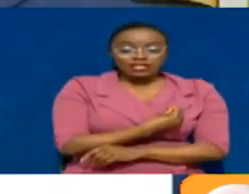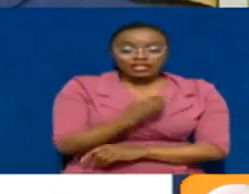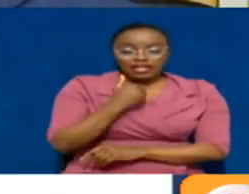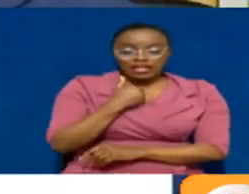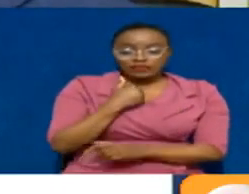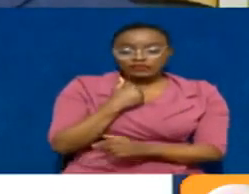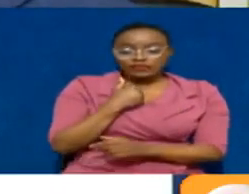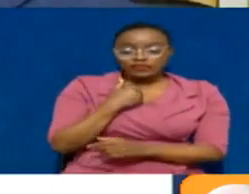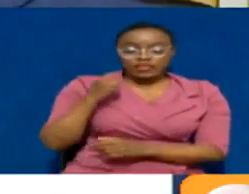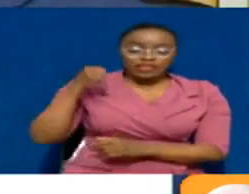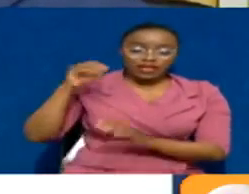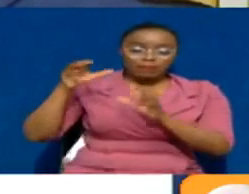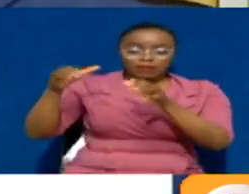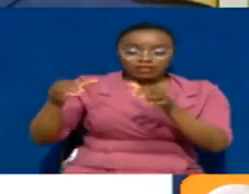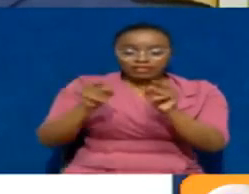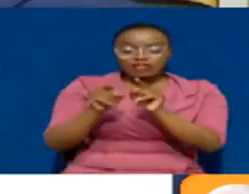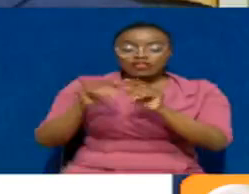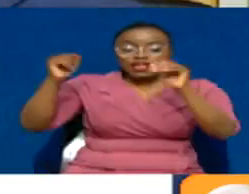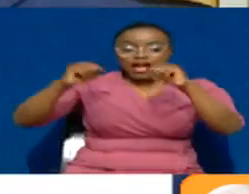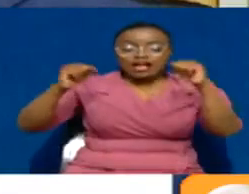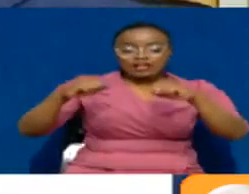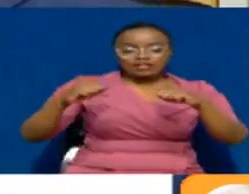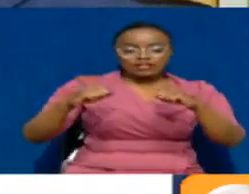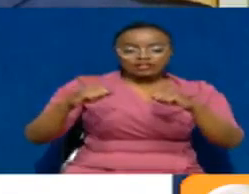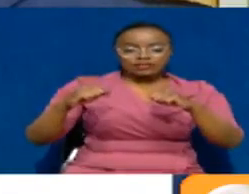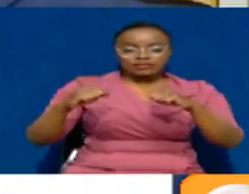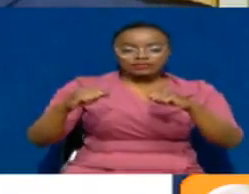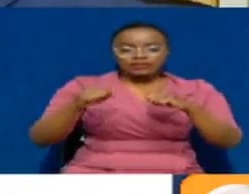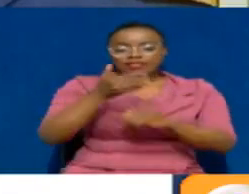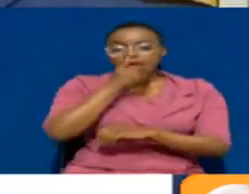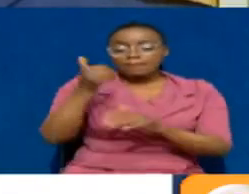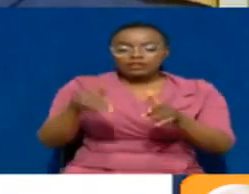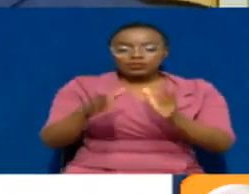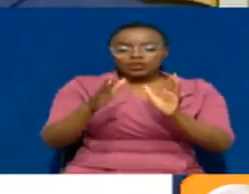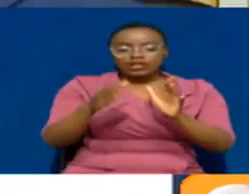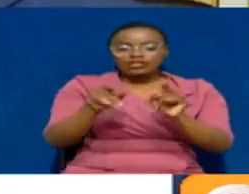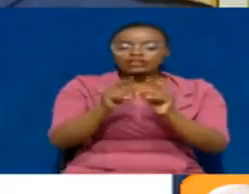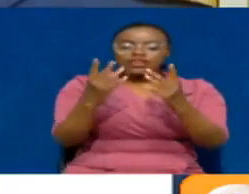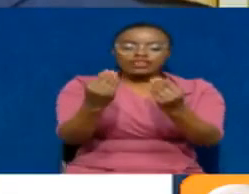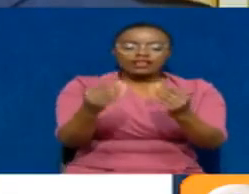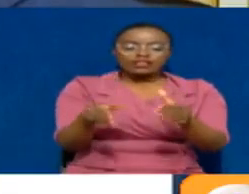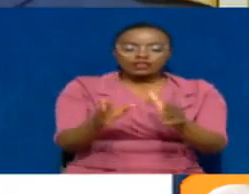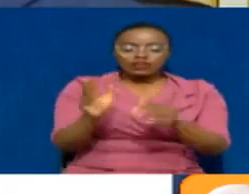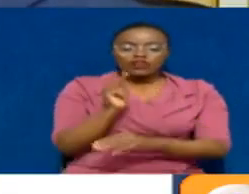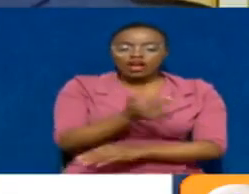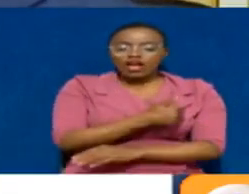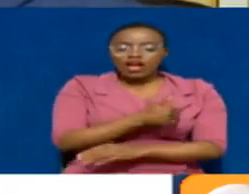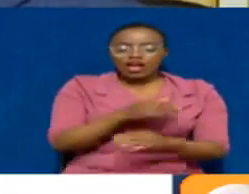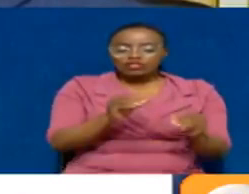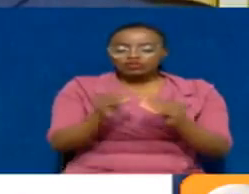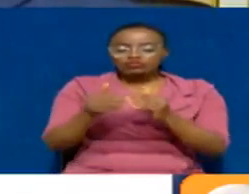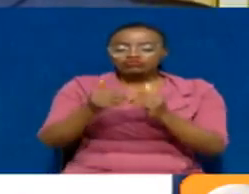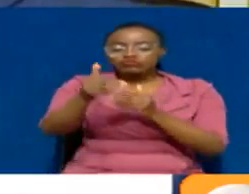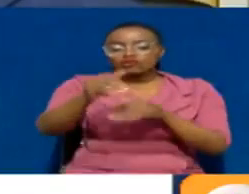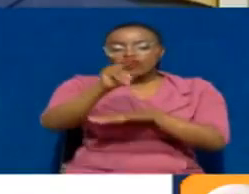elite pacting, the elite agreeing would be the best way, the easiest way for us to forge even that